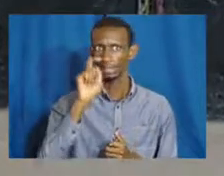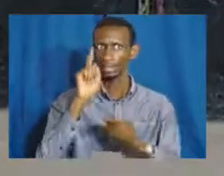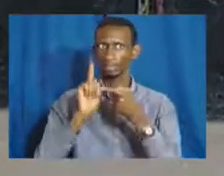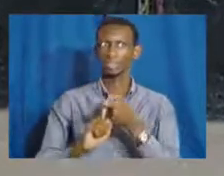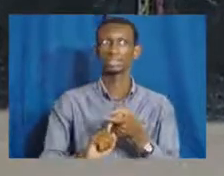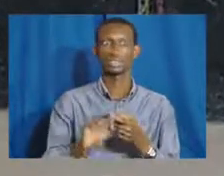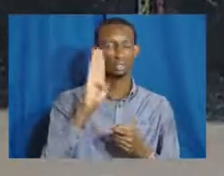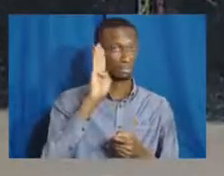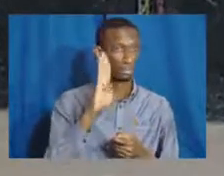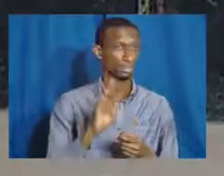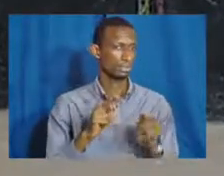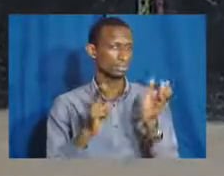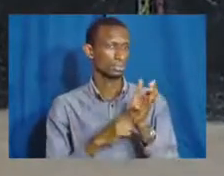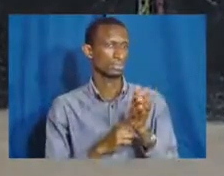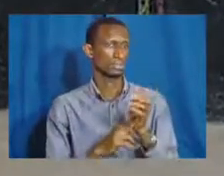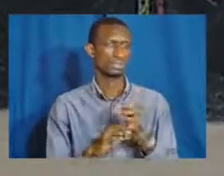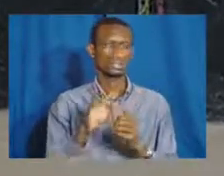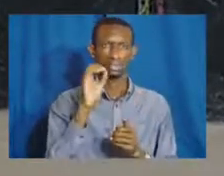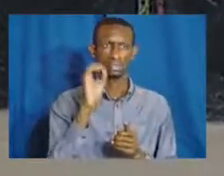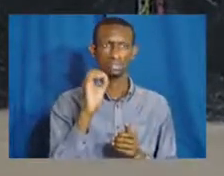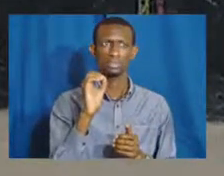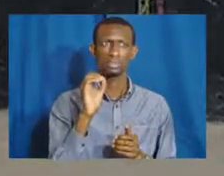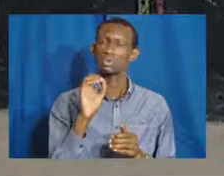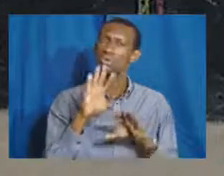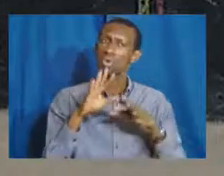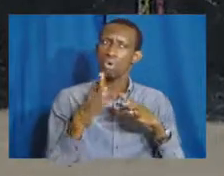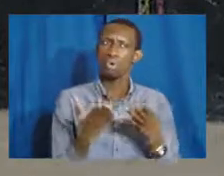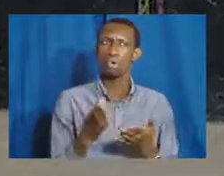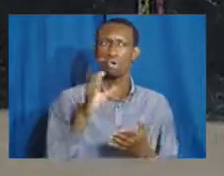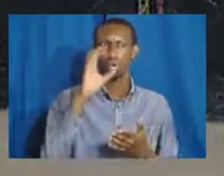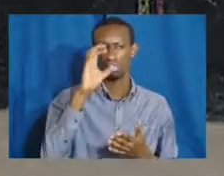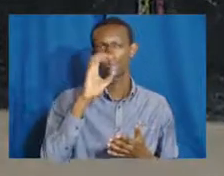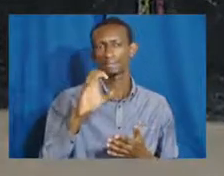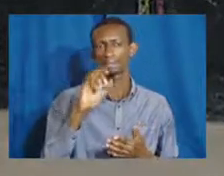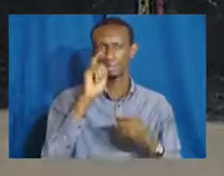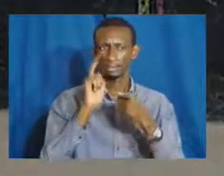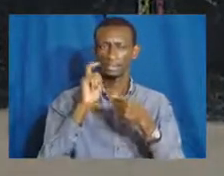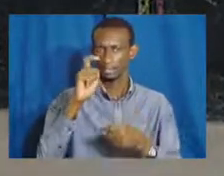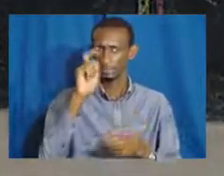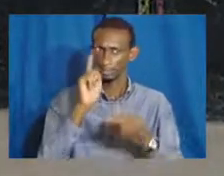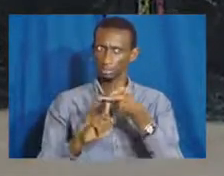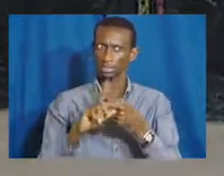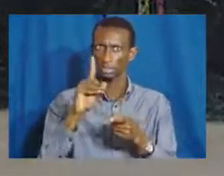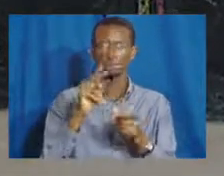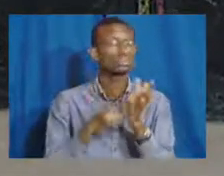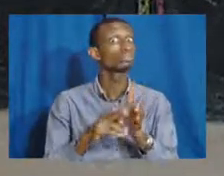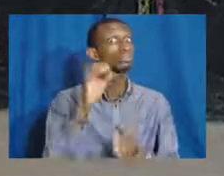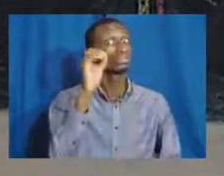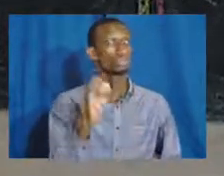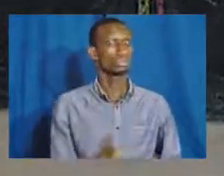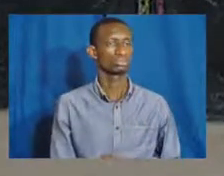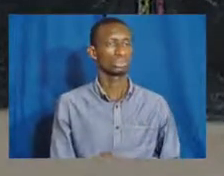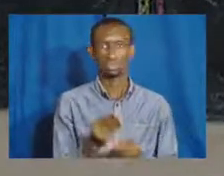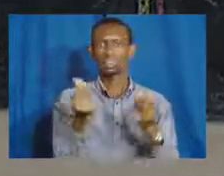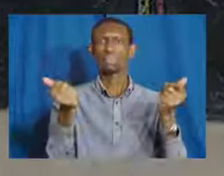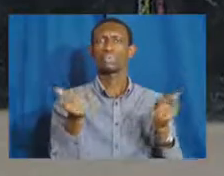factor is equal to 0, or CX plus D equals 0.